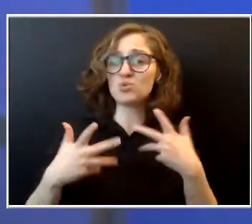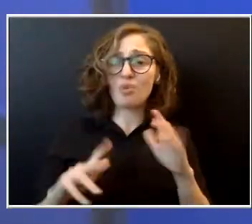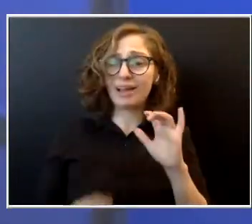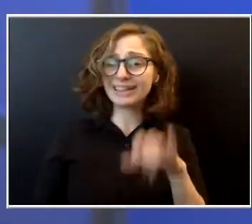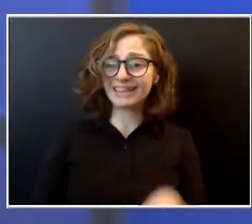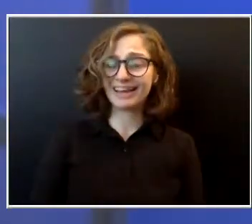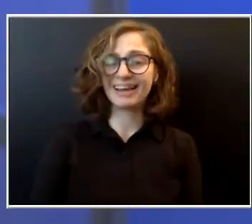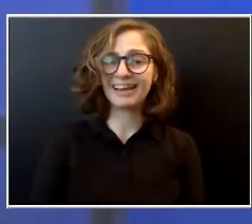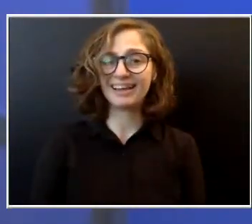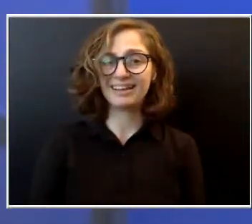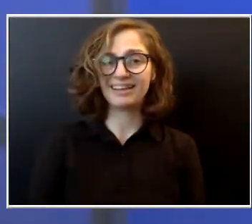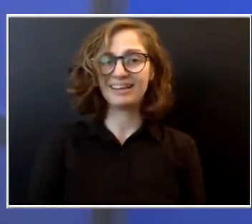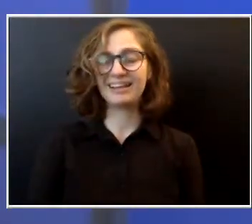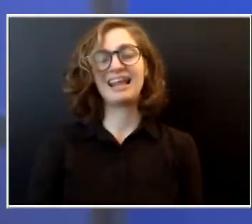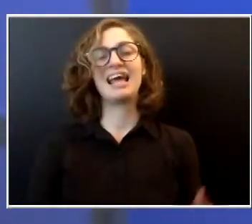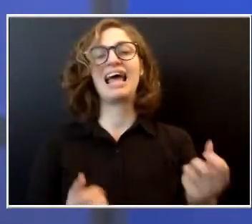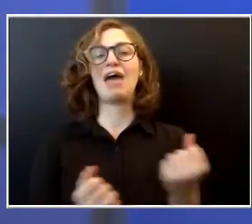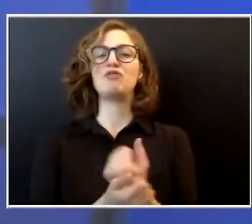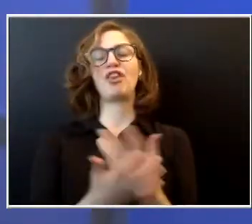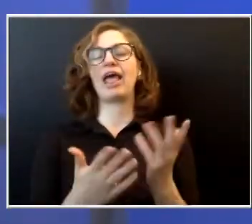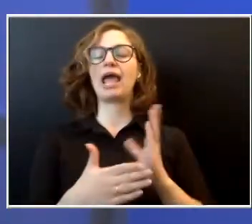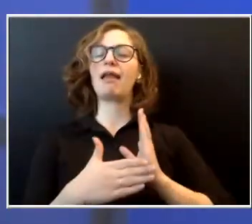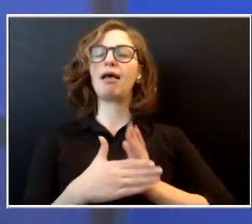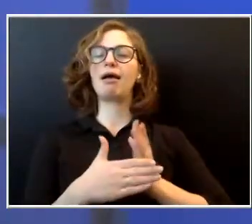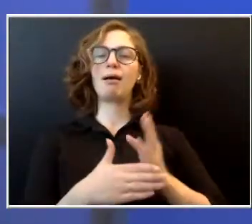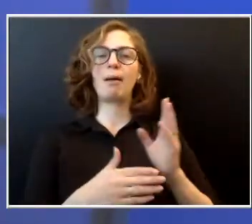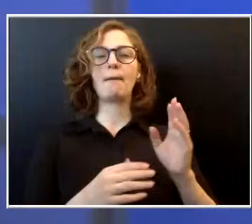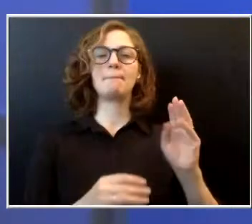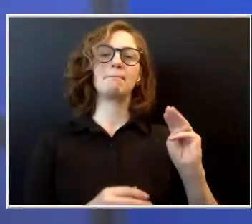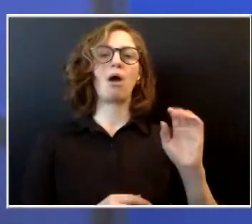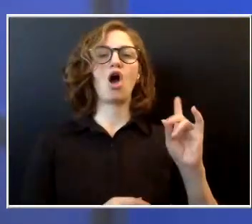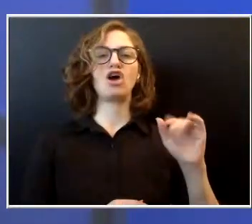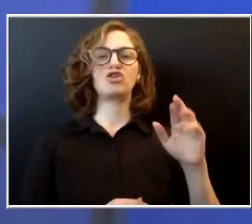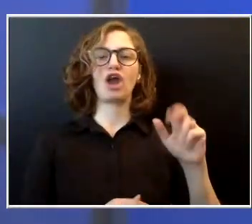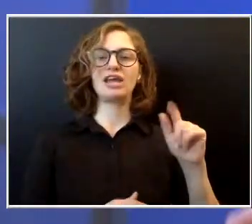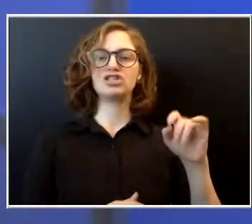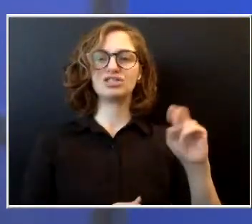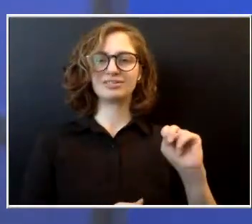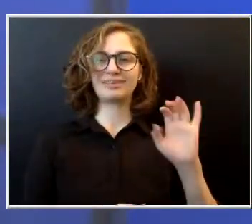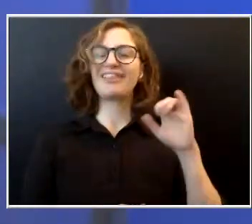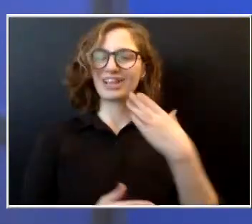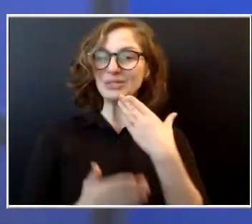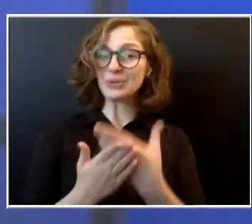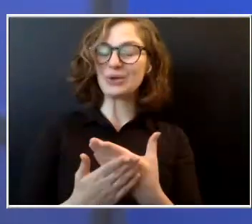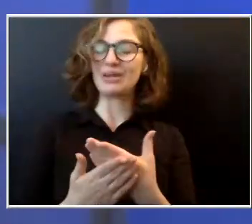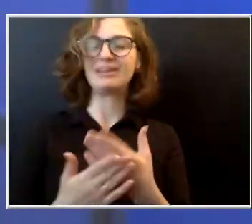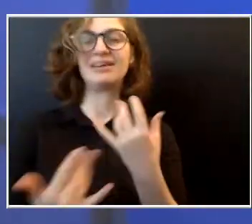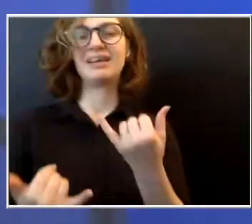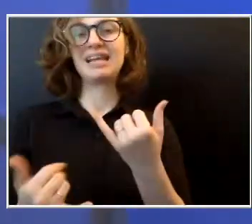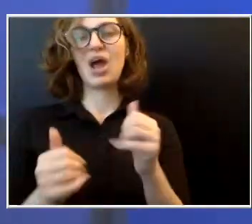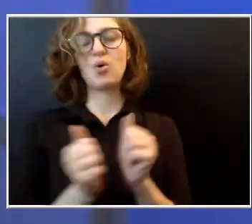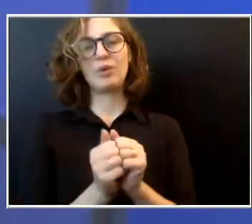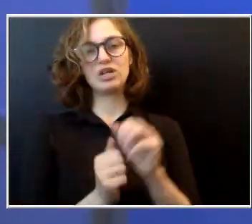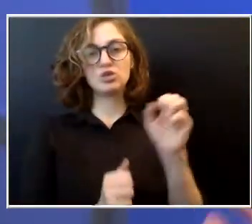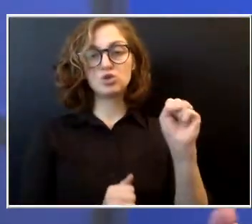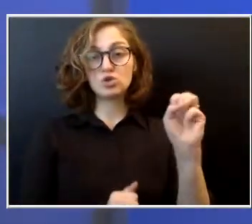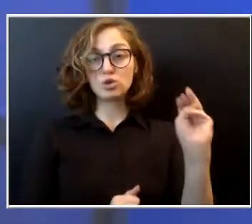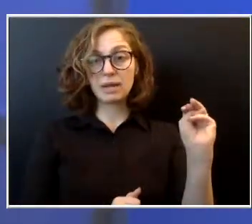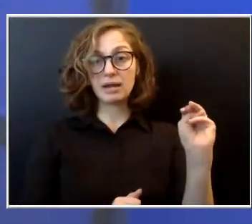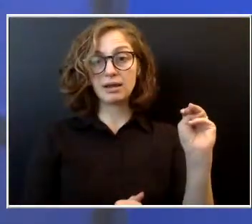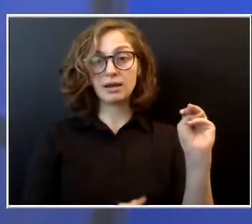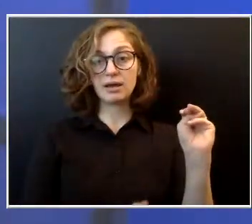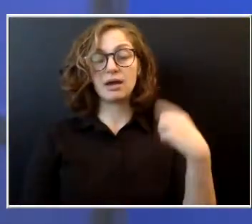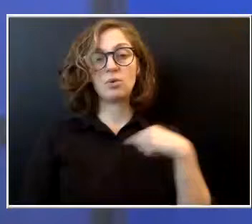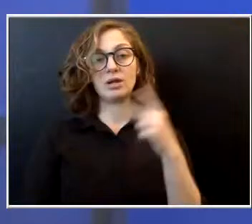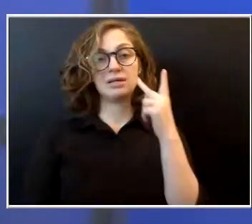in moderation is a great saying, and I think that what we're seeing now with social media is such an evolution, I